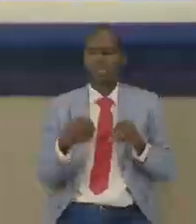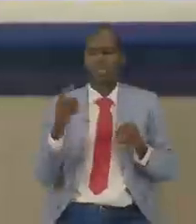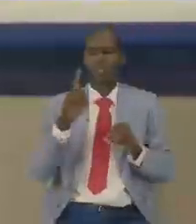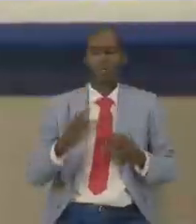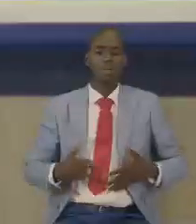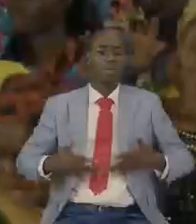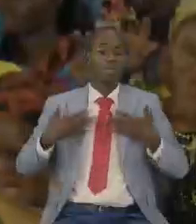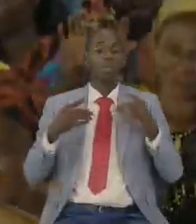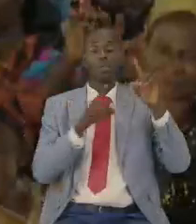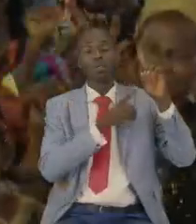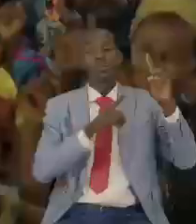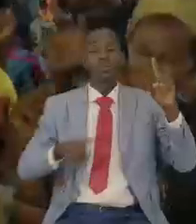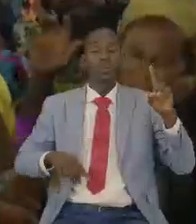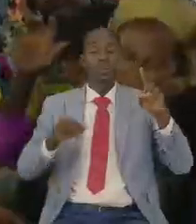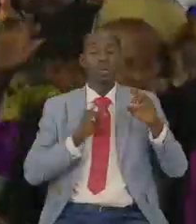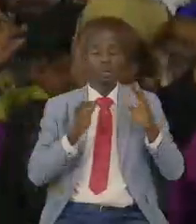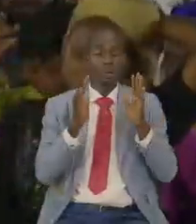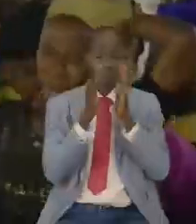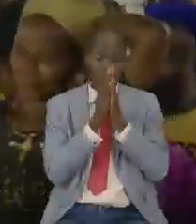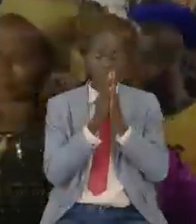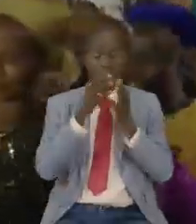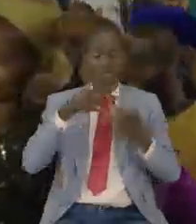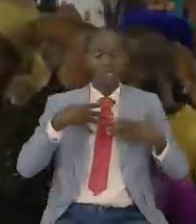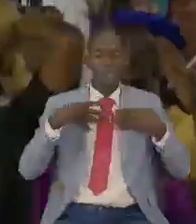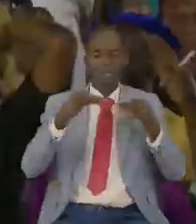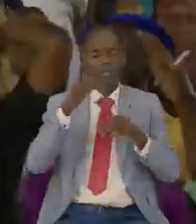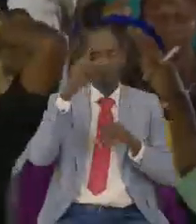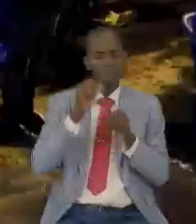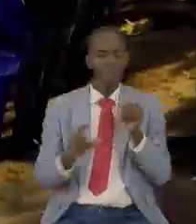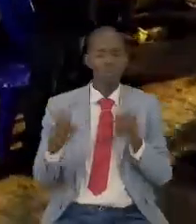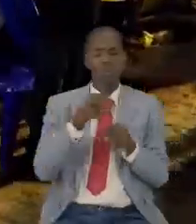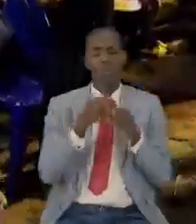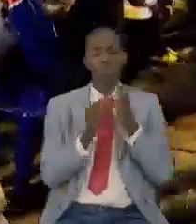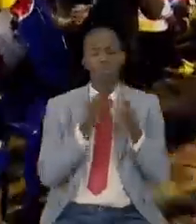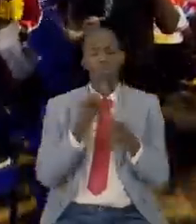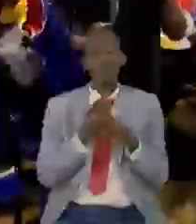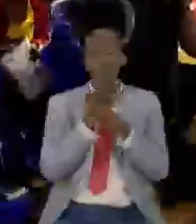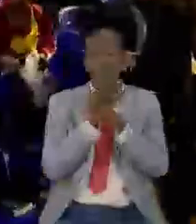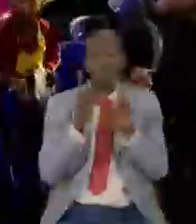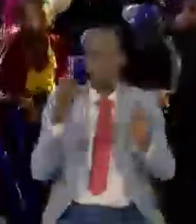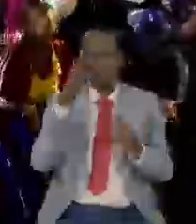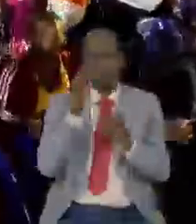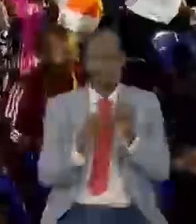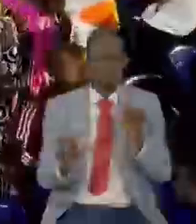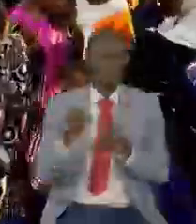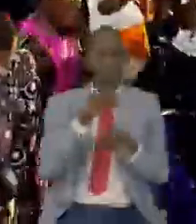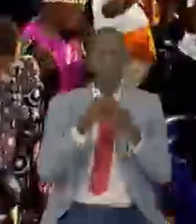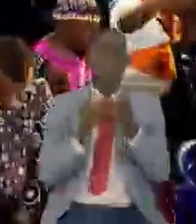for everyone. Deliverance for everyone. Dominion for